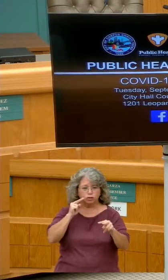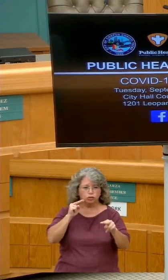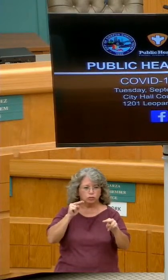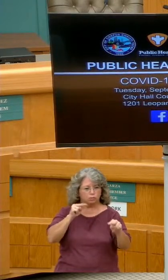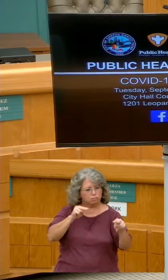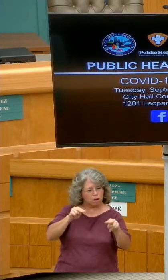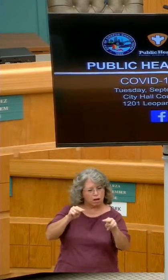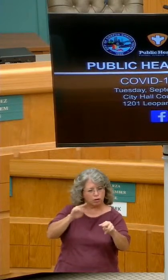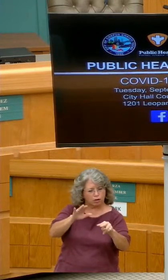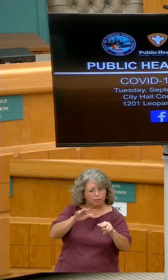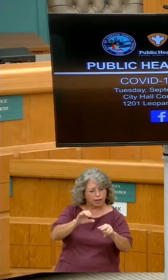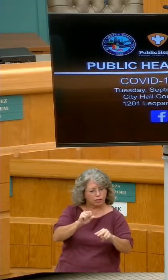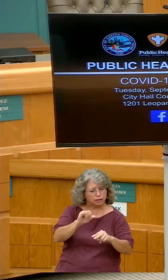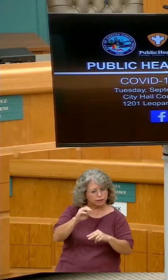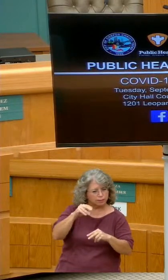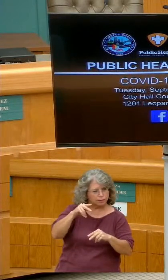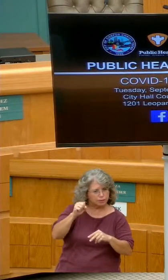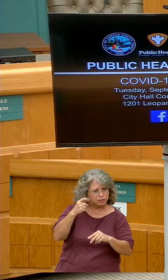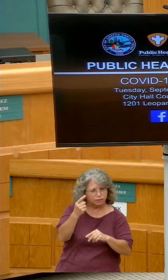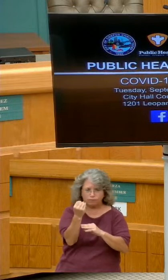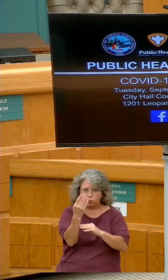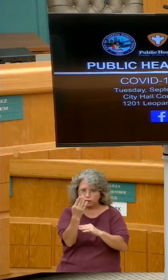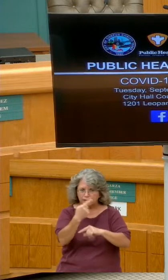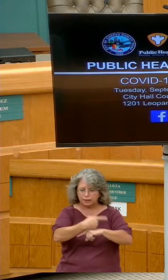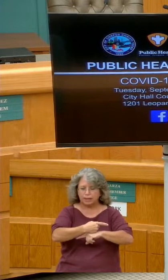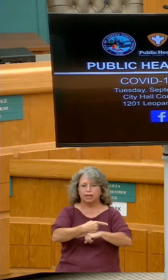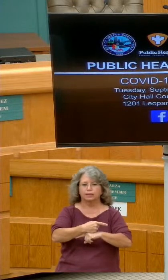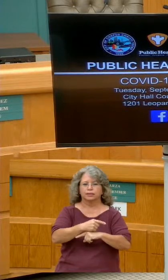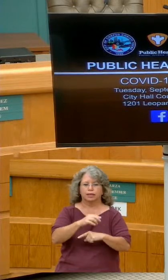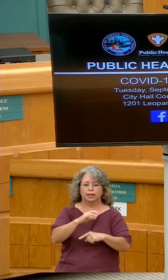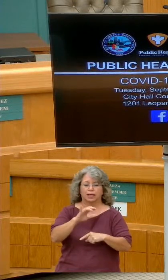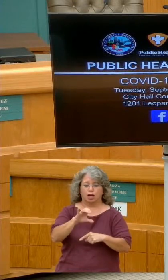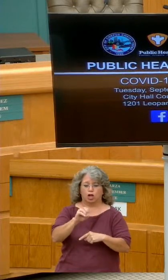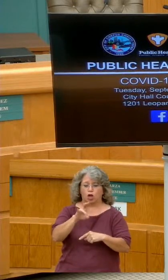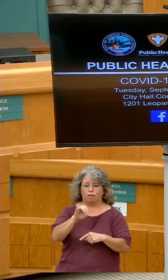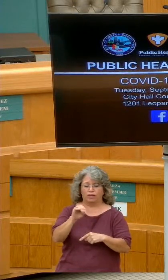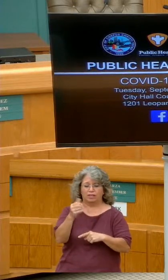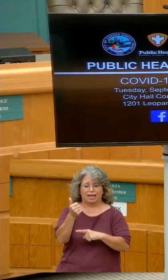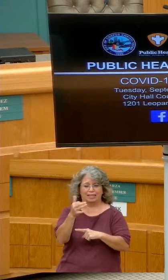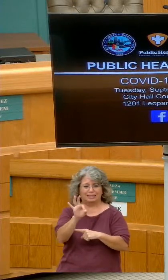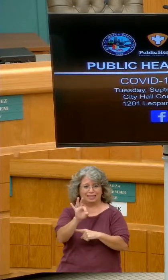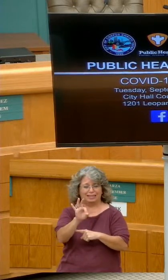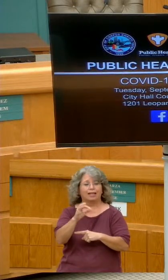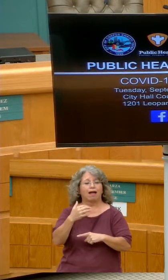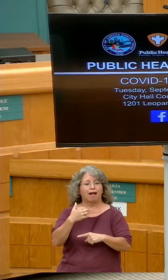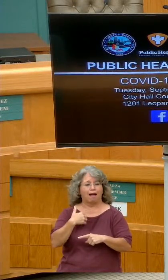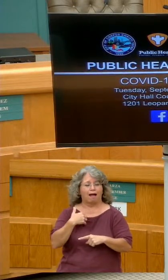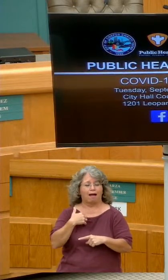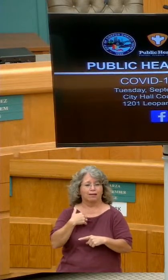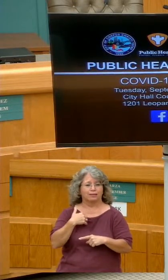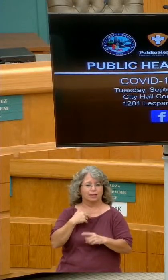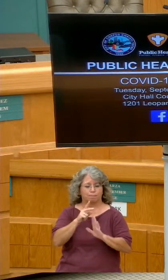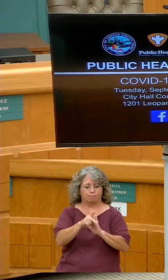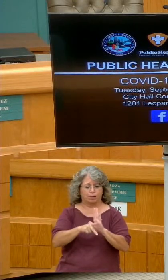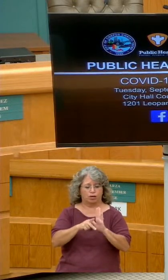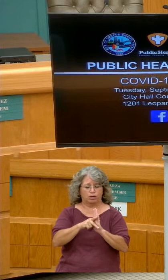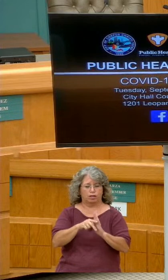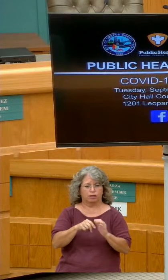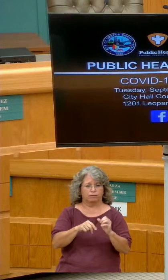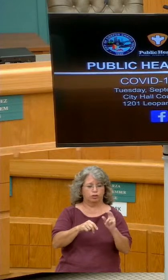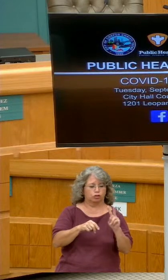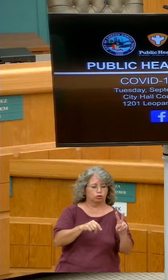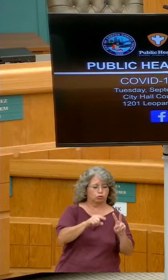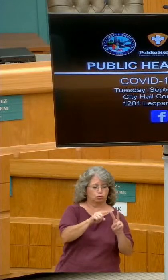important. COVID-19 has an incubation period of 2 to 14 days, which means that if you were exposed to somebody